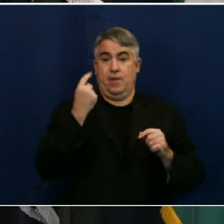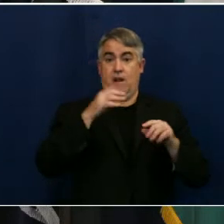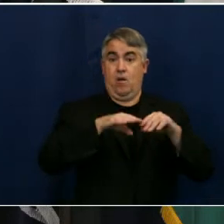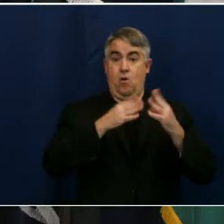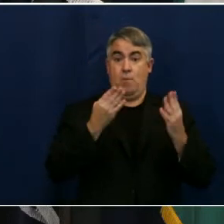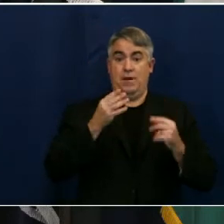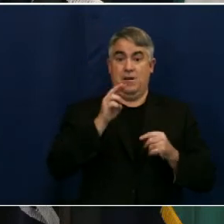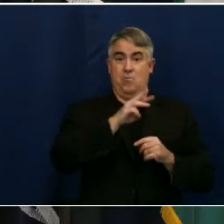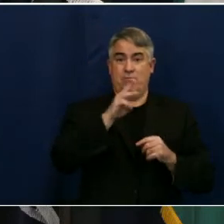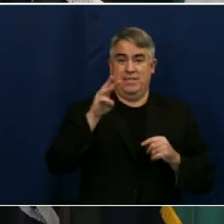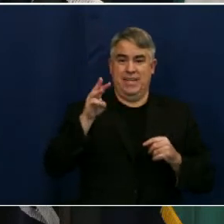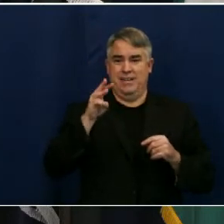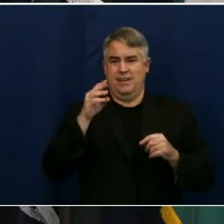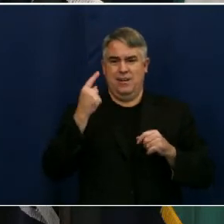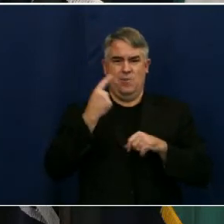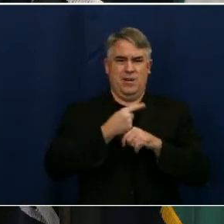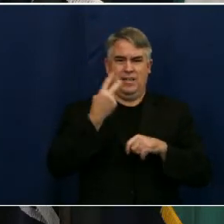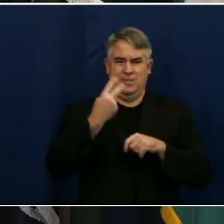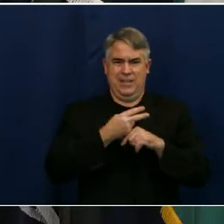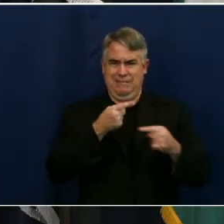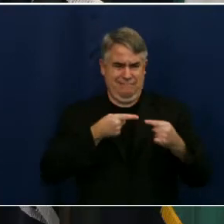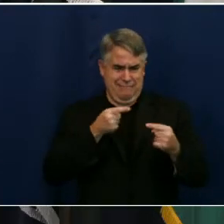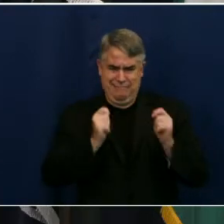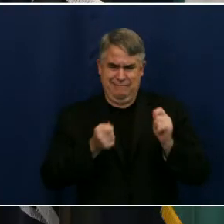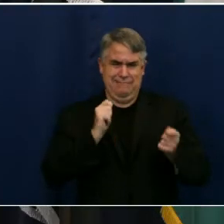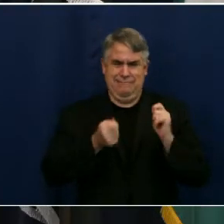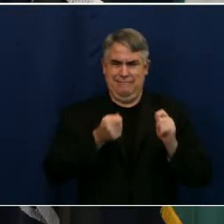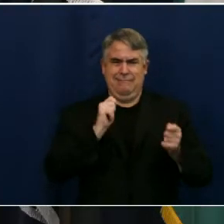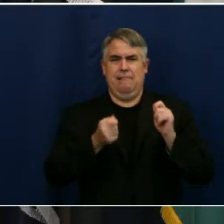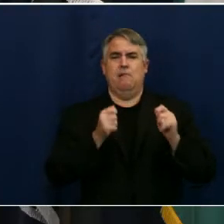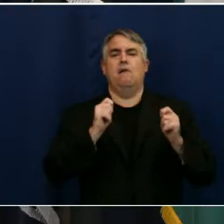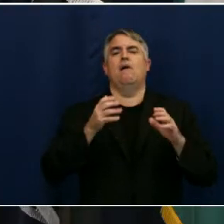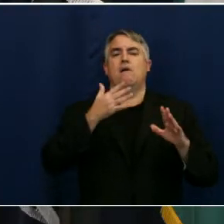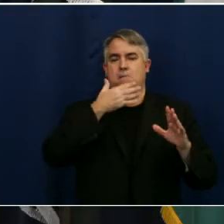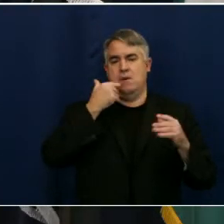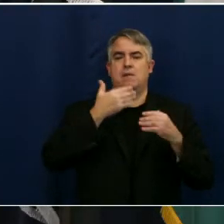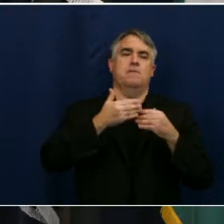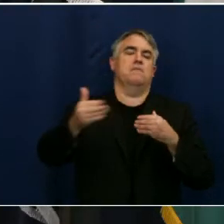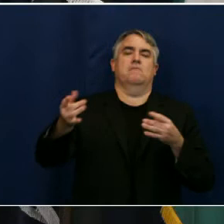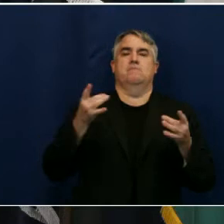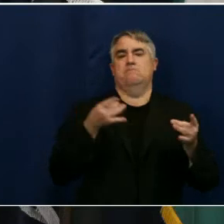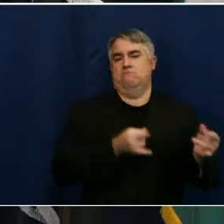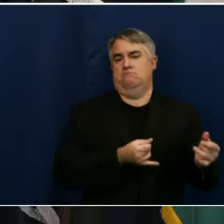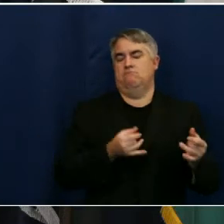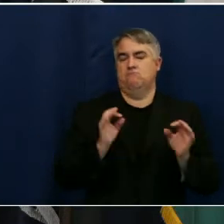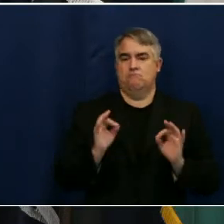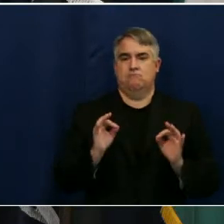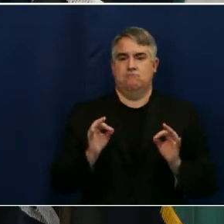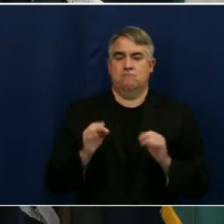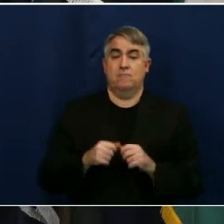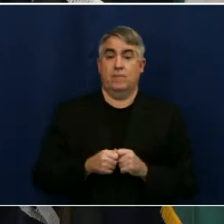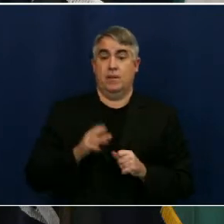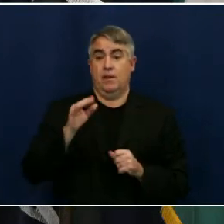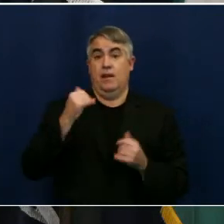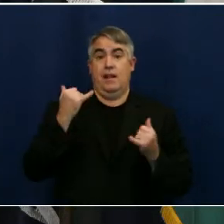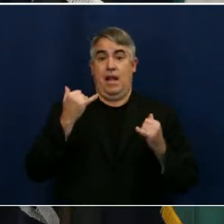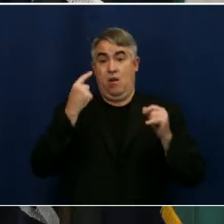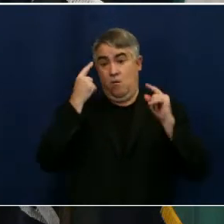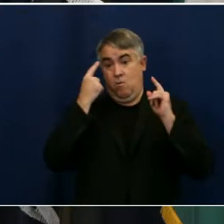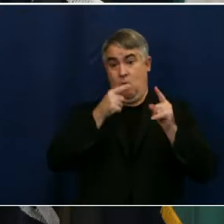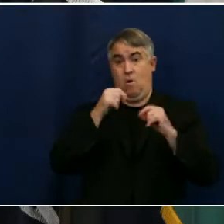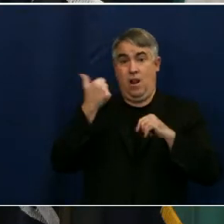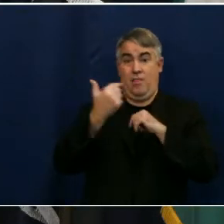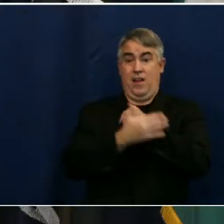and refine that. We had a county portal we were about to launch, but the state said this was coming, and so we didn't want to switch people between one system and